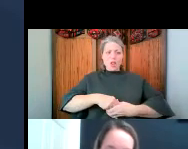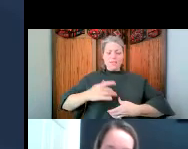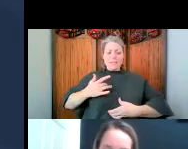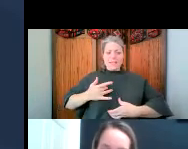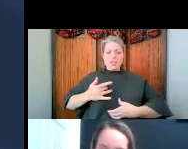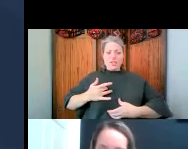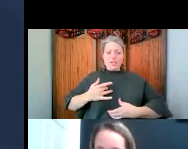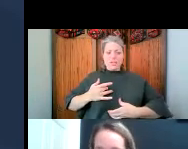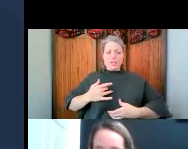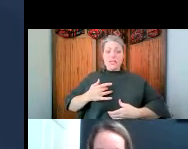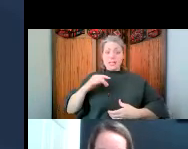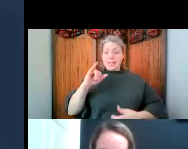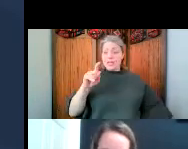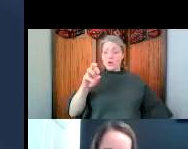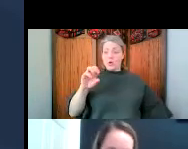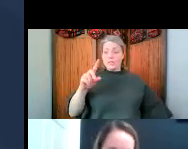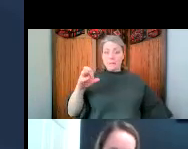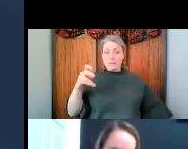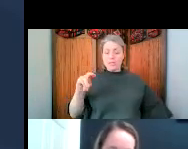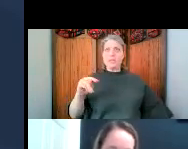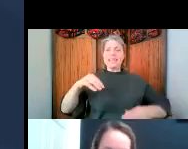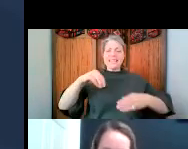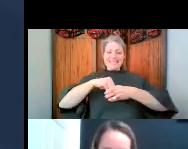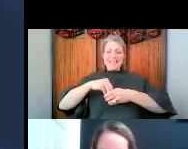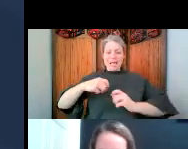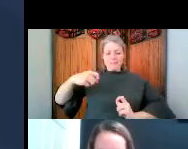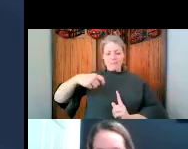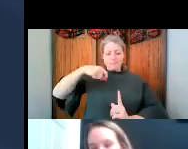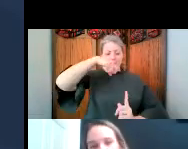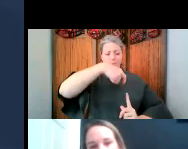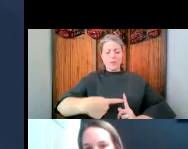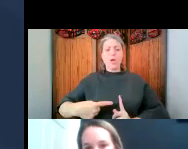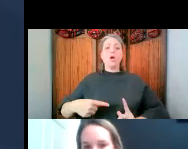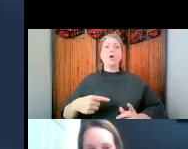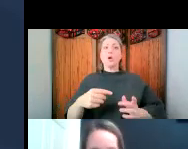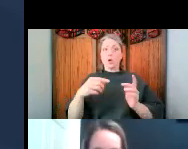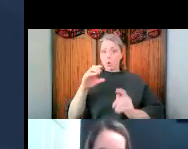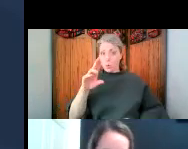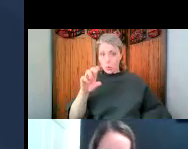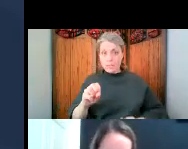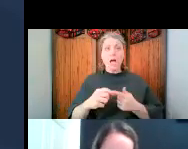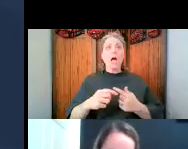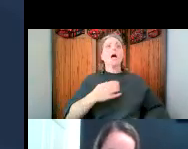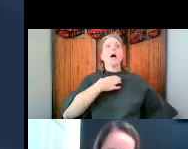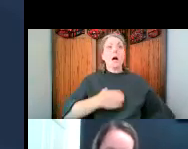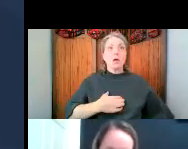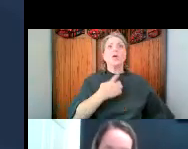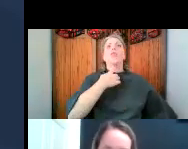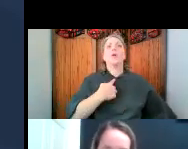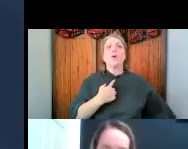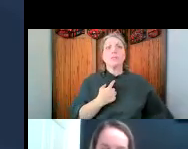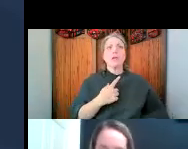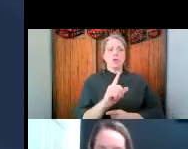cues. So this includes things like thirst, hunger, exhaustion, pain, even urinating or bowel movements. So